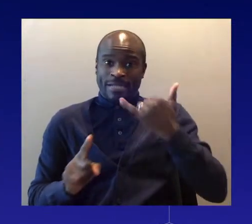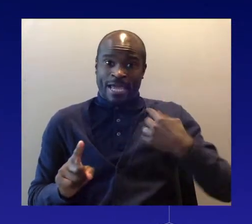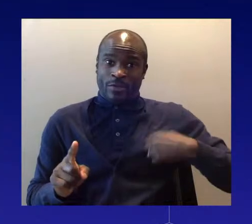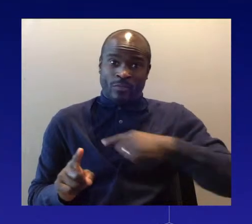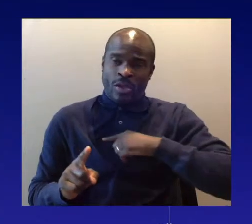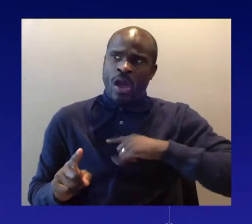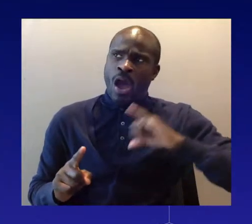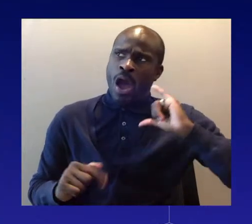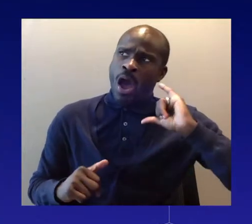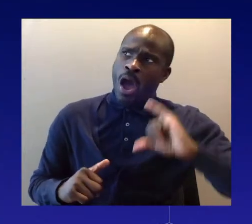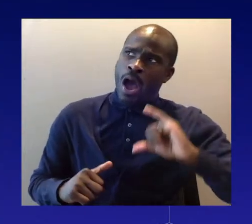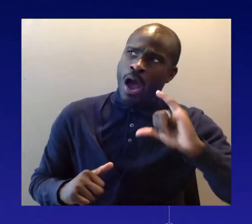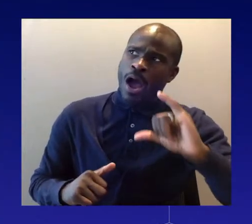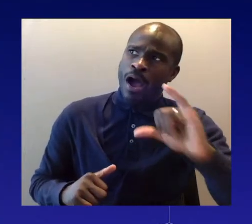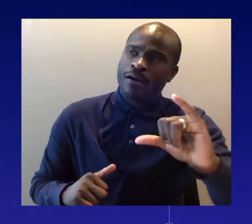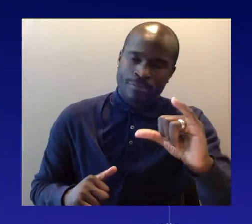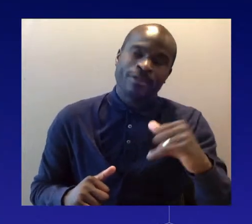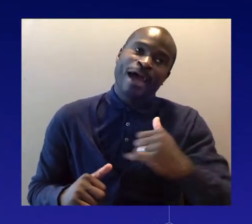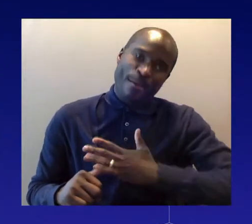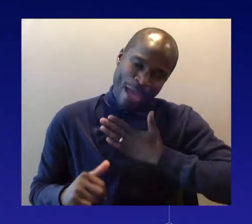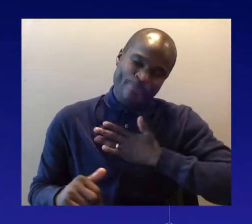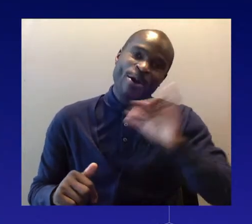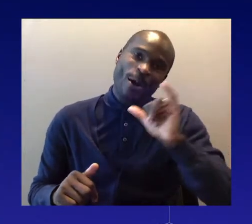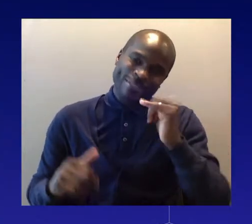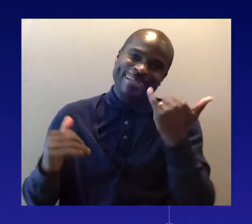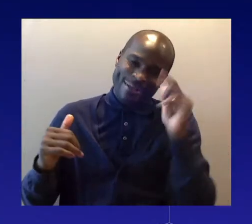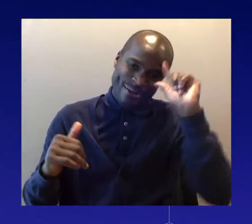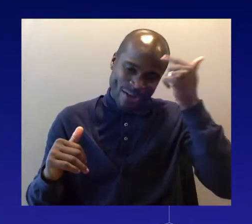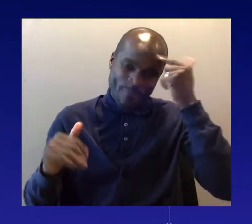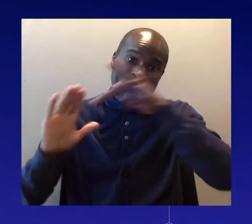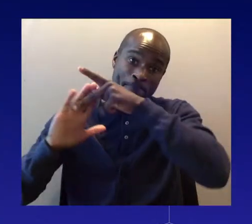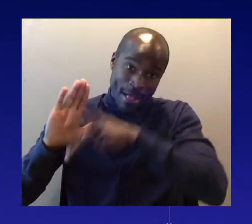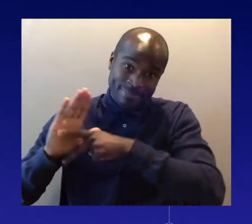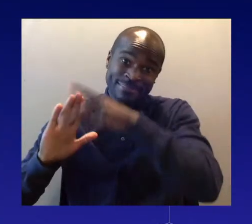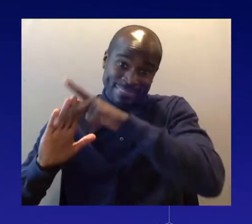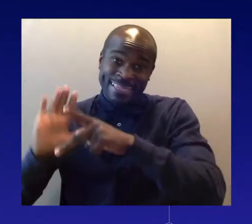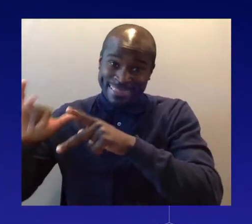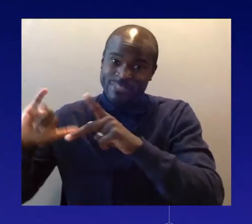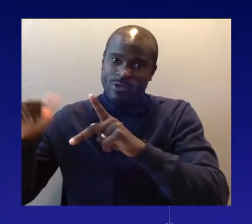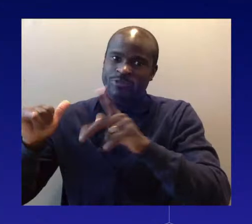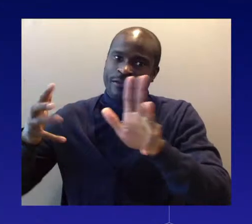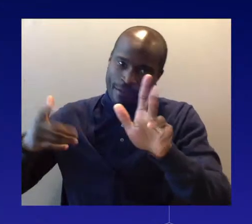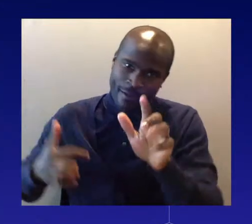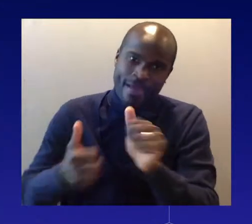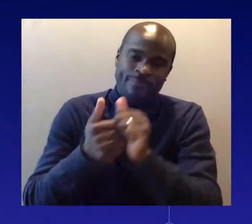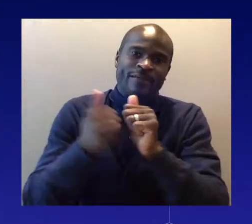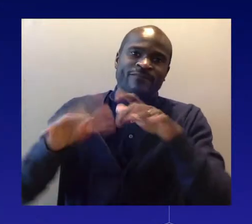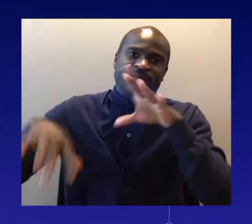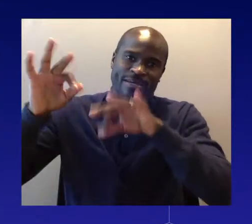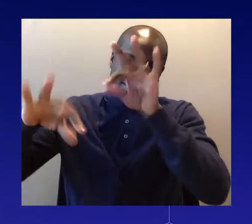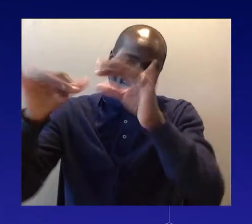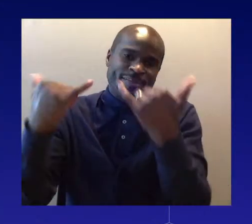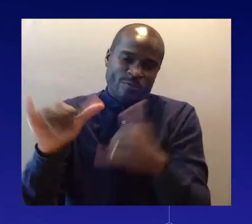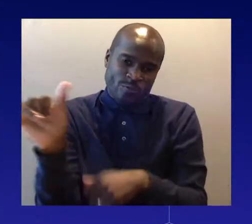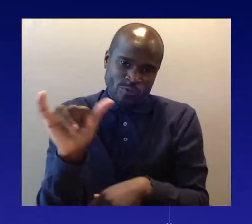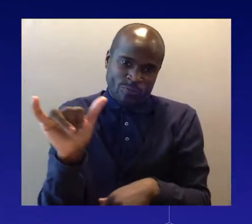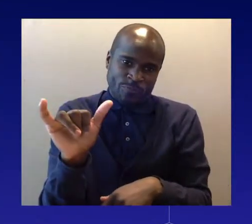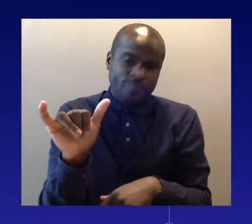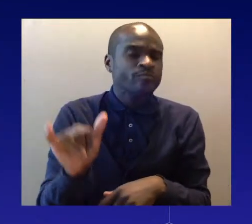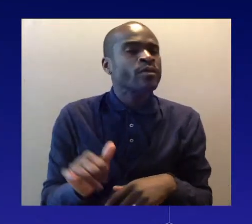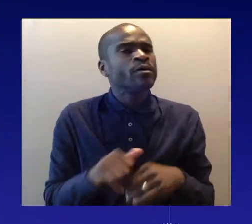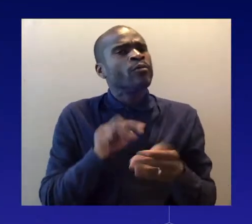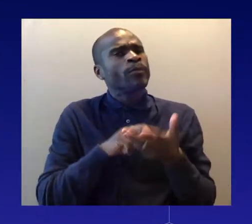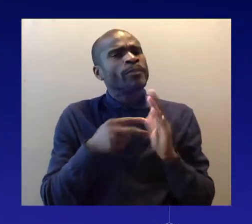I am so excited about. So from a CMS large payer perspective, that means a couple different things. It